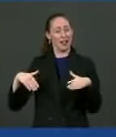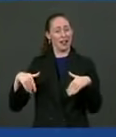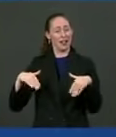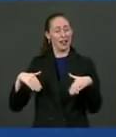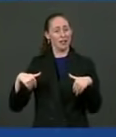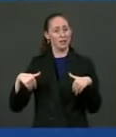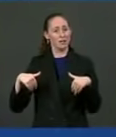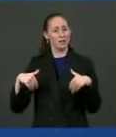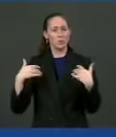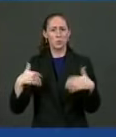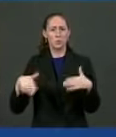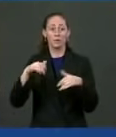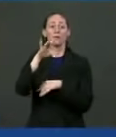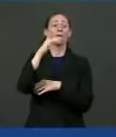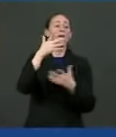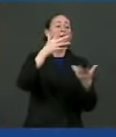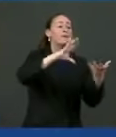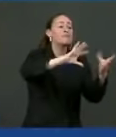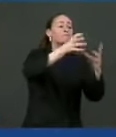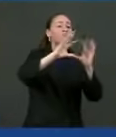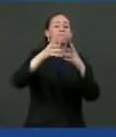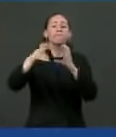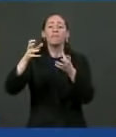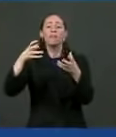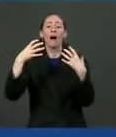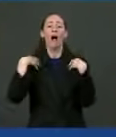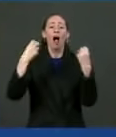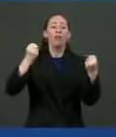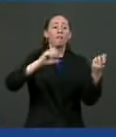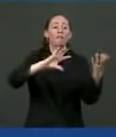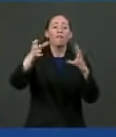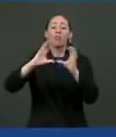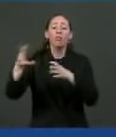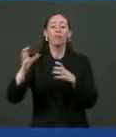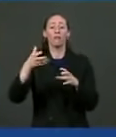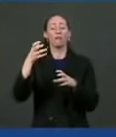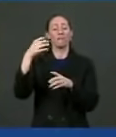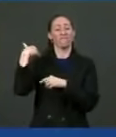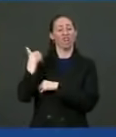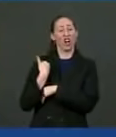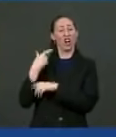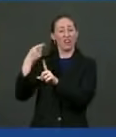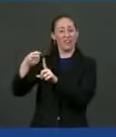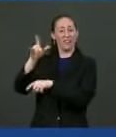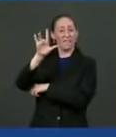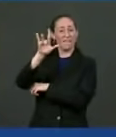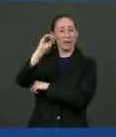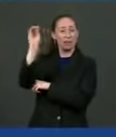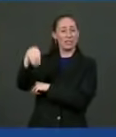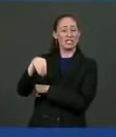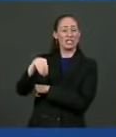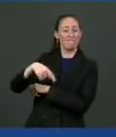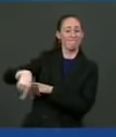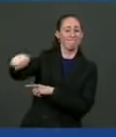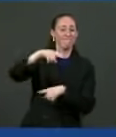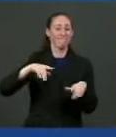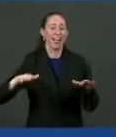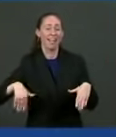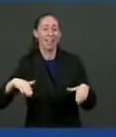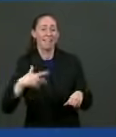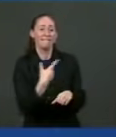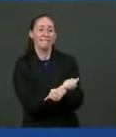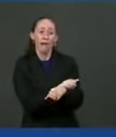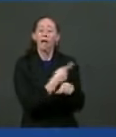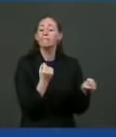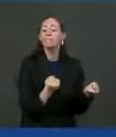a lot of damage, and they are. The unvaccinated overcrowd our hospitals, are overrunning emergency